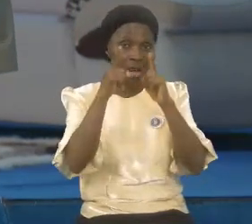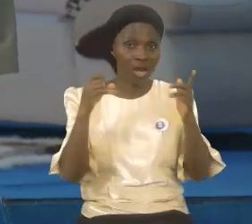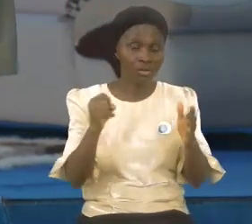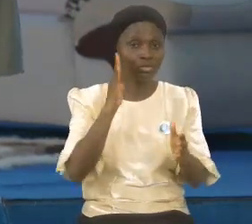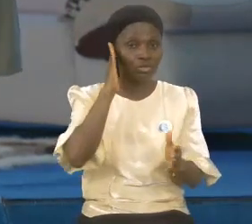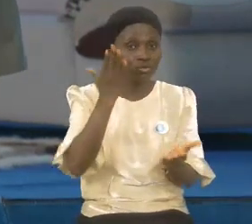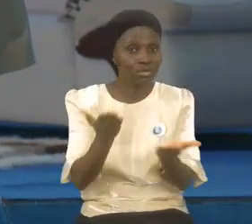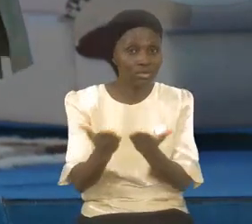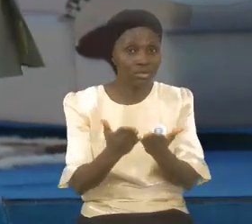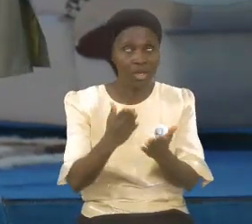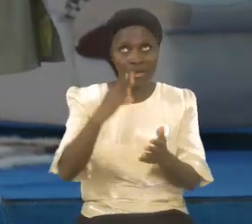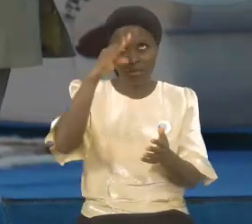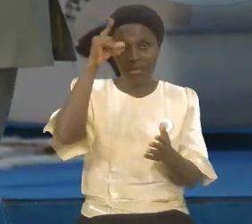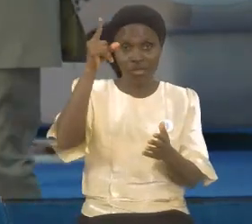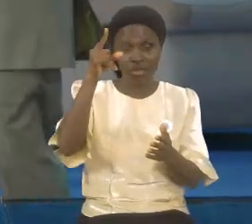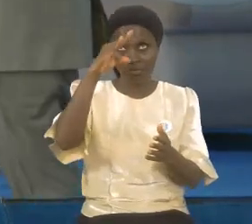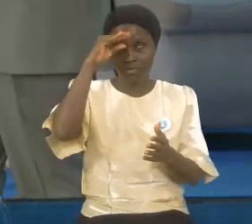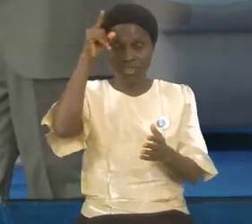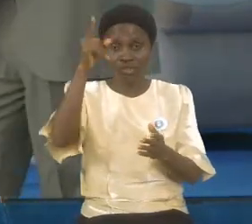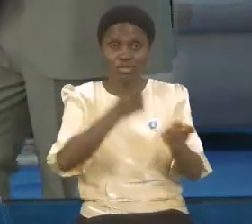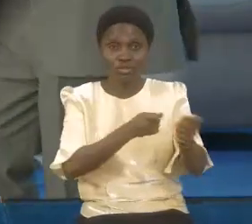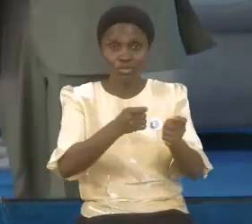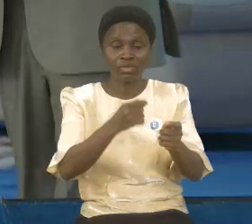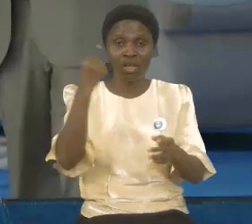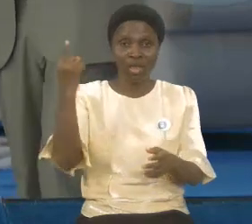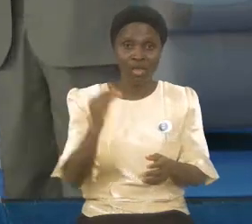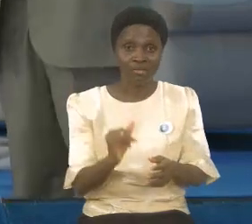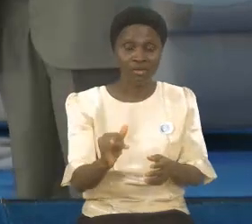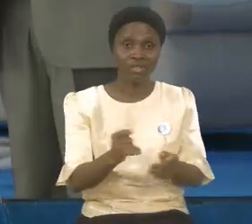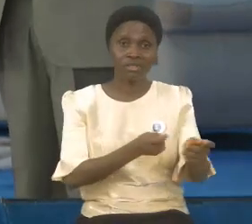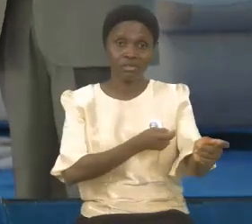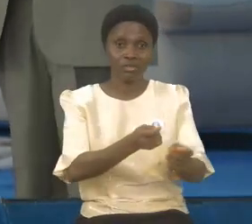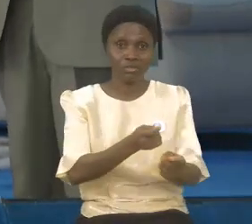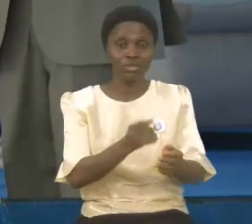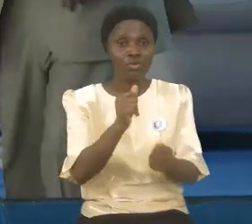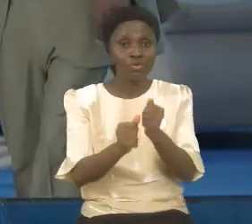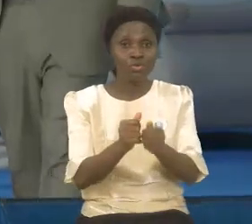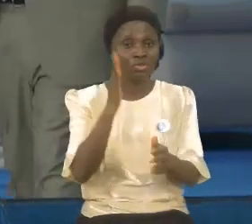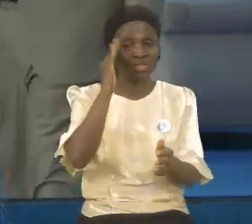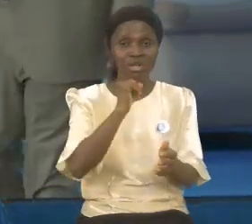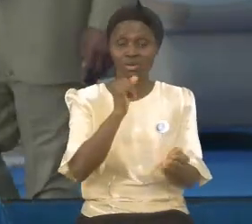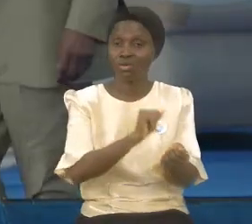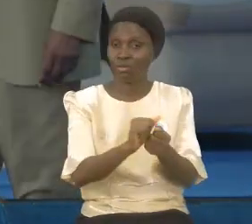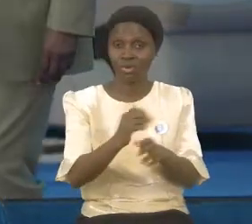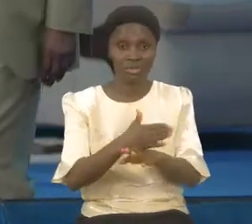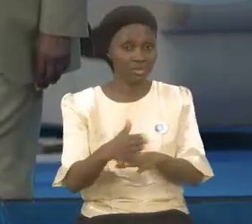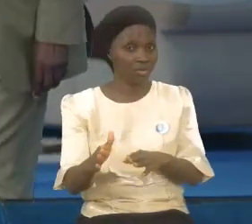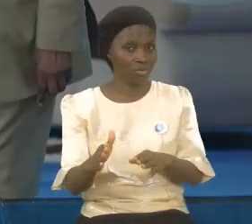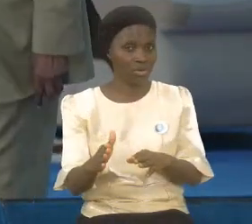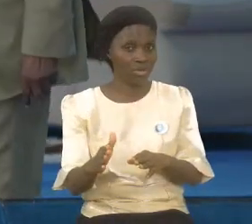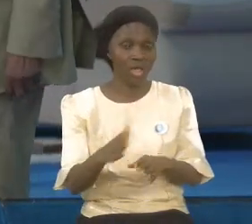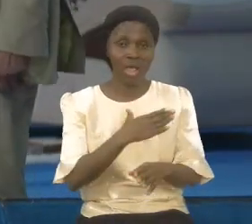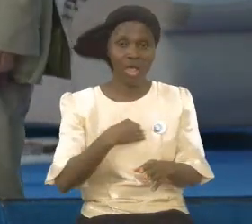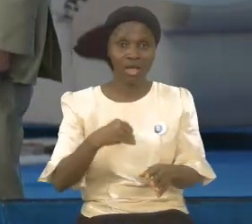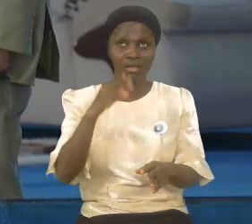His dominion is an everlasting dominion which shall not pass away, and his